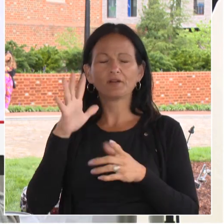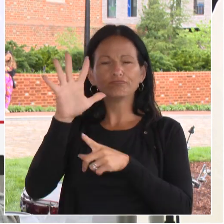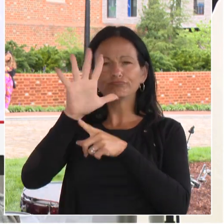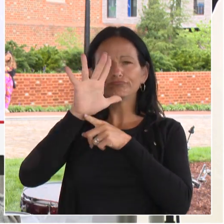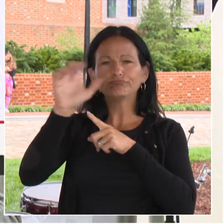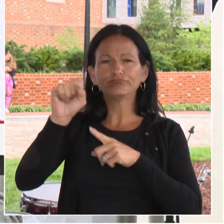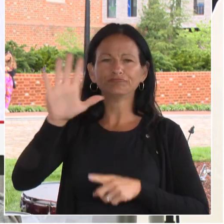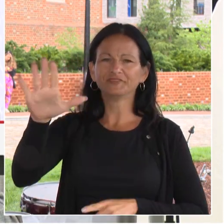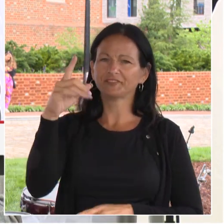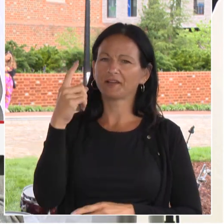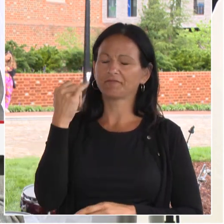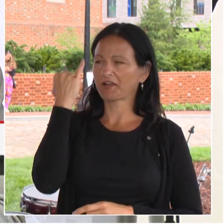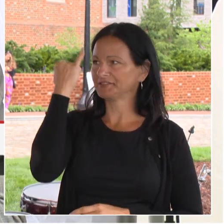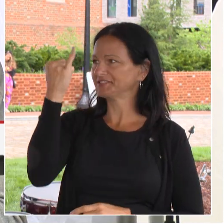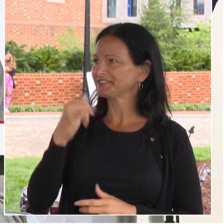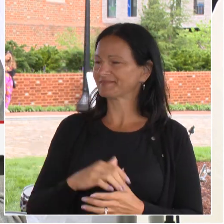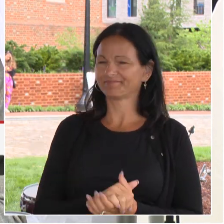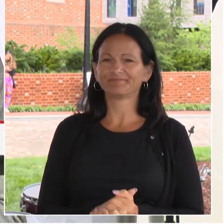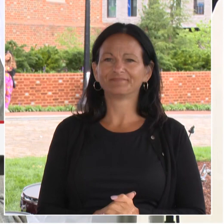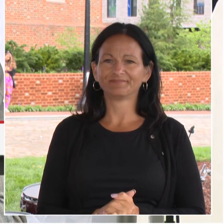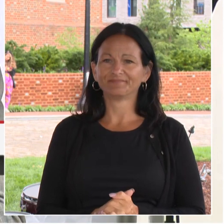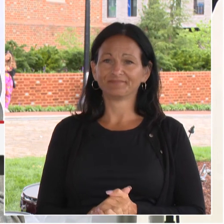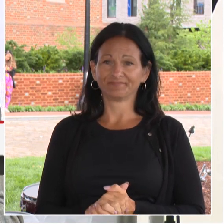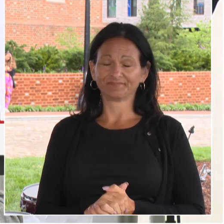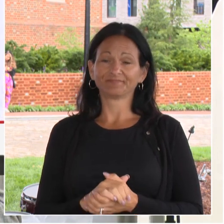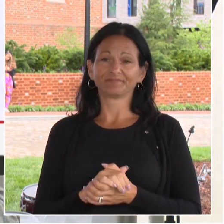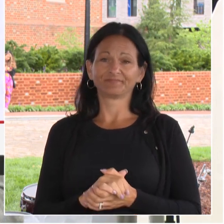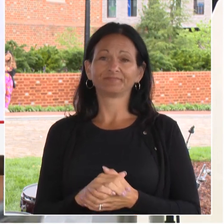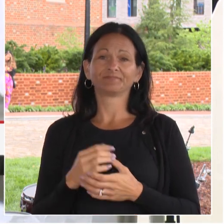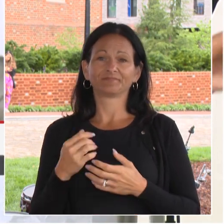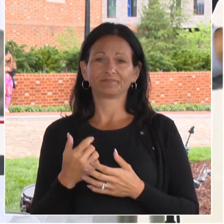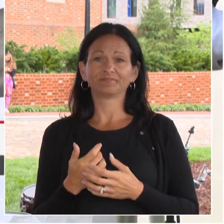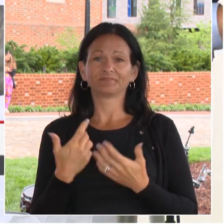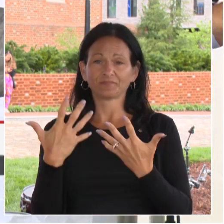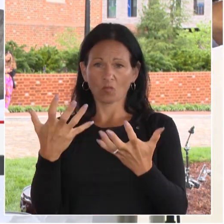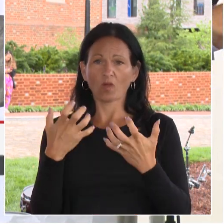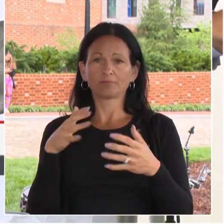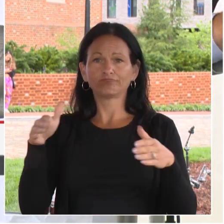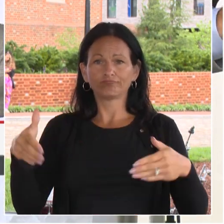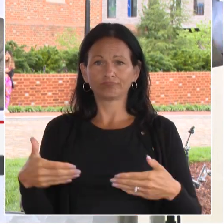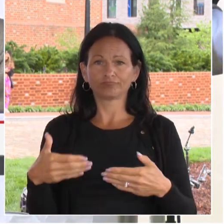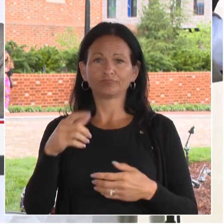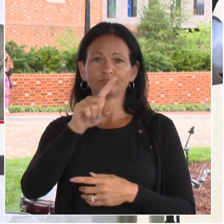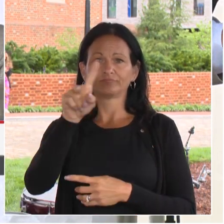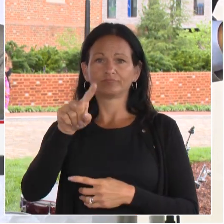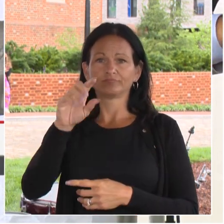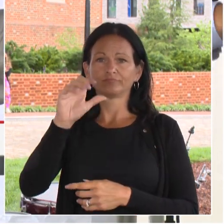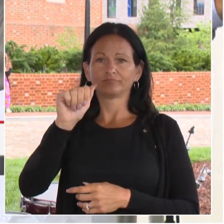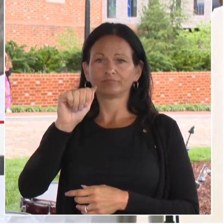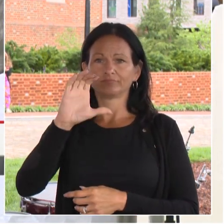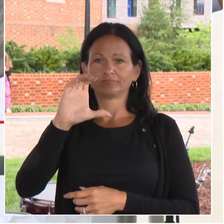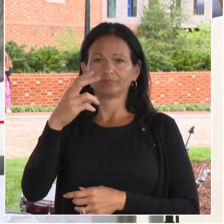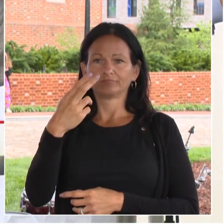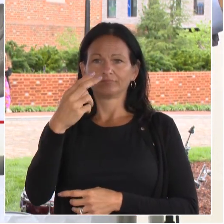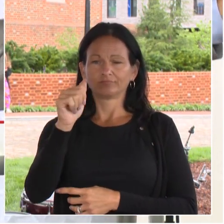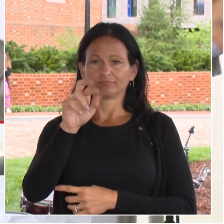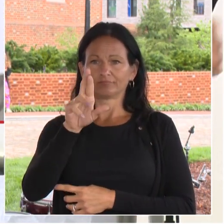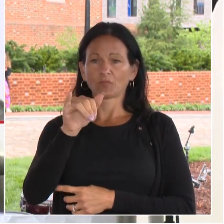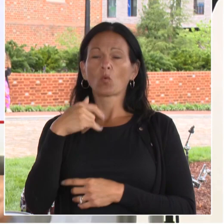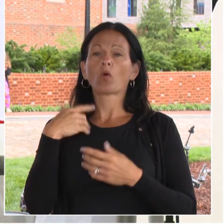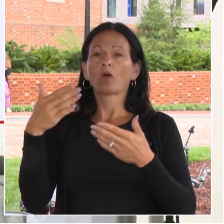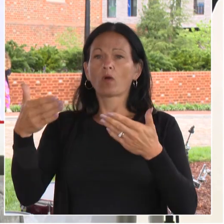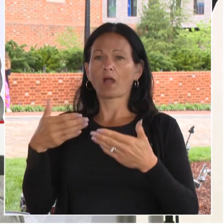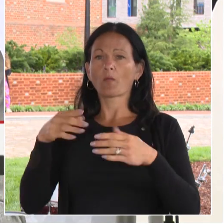tell that to Zach. But anyways, I just want to welcome Zach, and we're going to be doing an unveiling soon. So after Zach speaks, we're going to walk